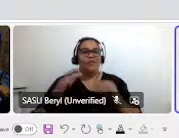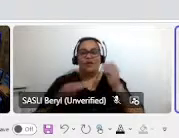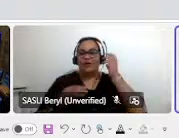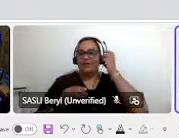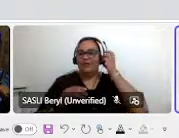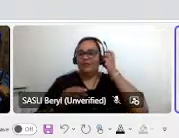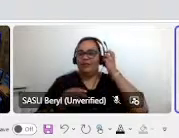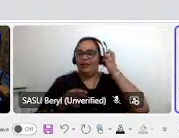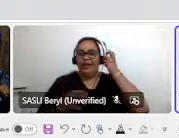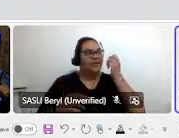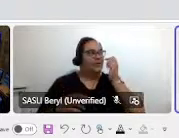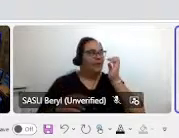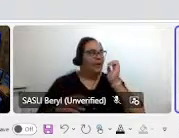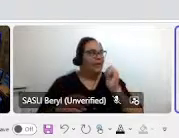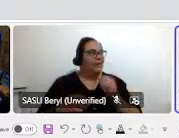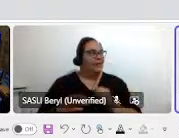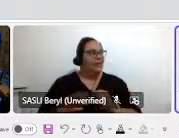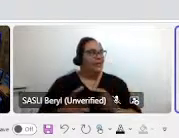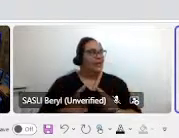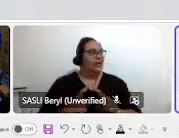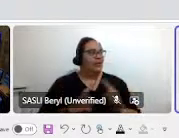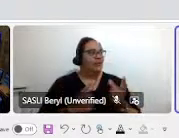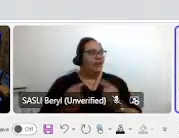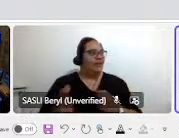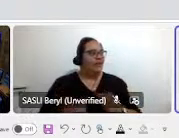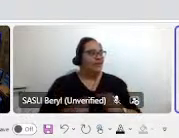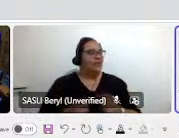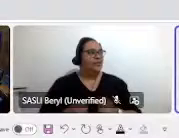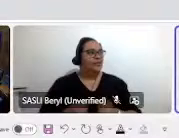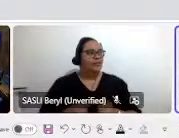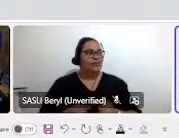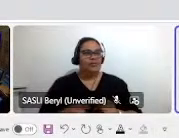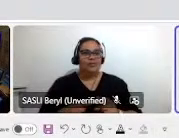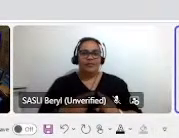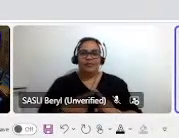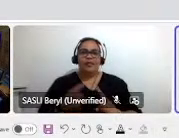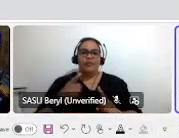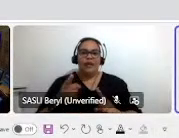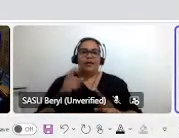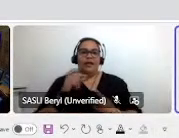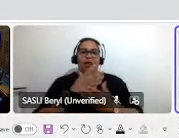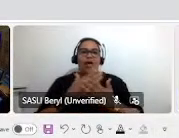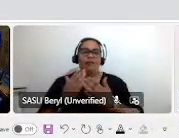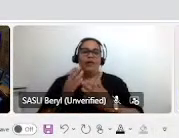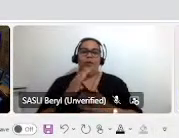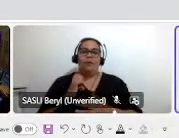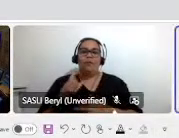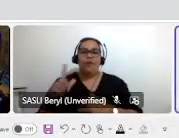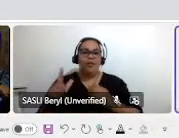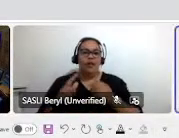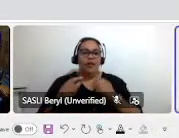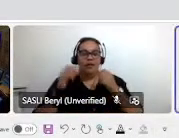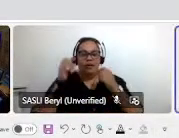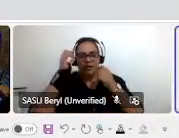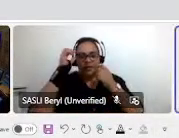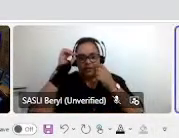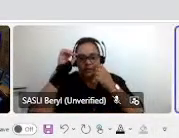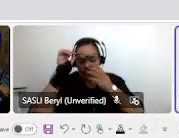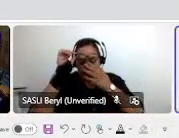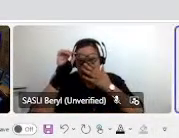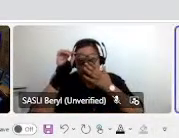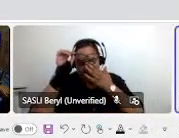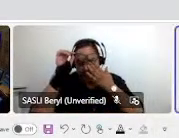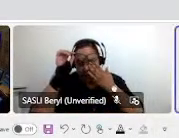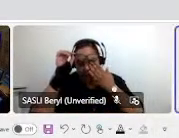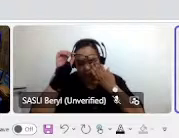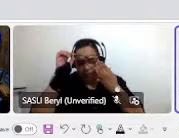up, the one that I think time-wise is urgent, is the library bill. I'm very, very concerned,